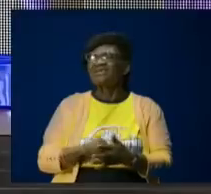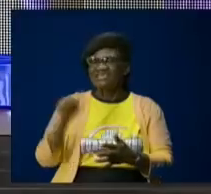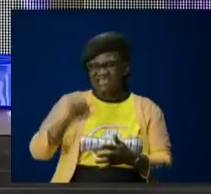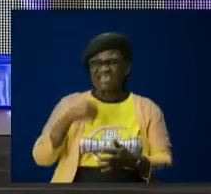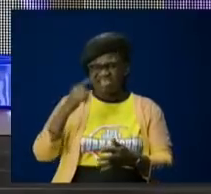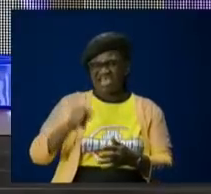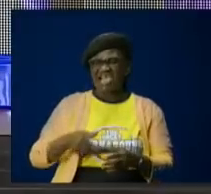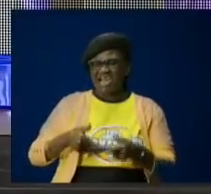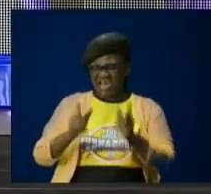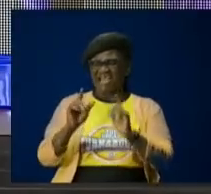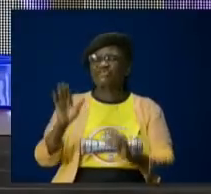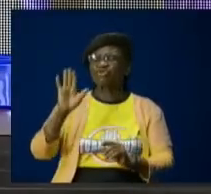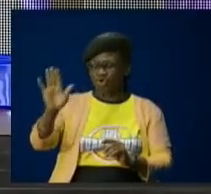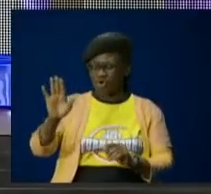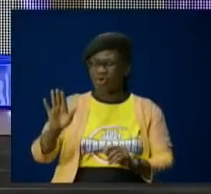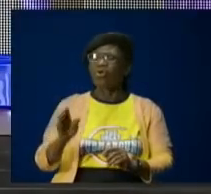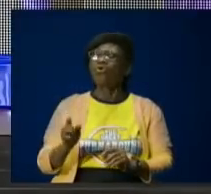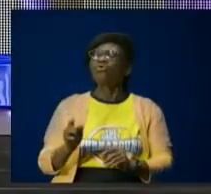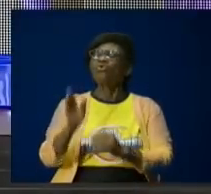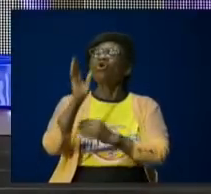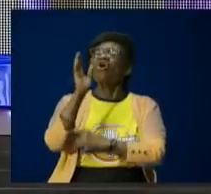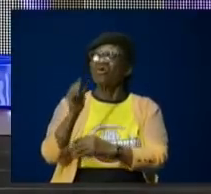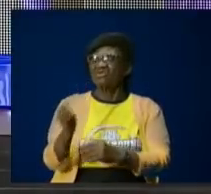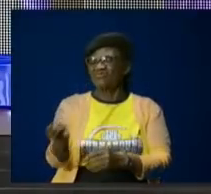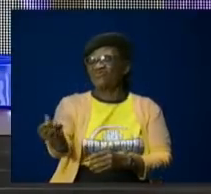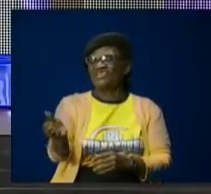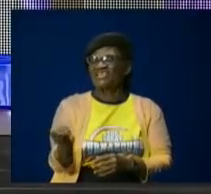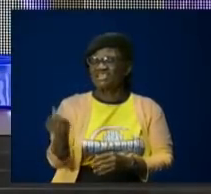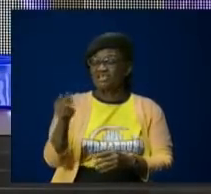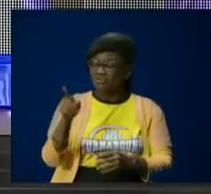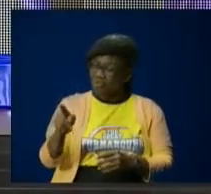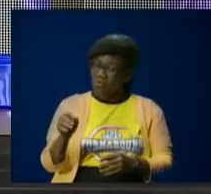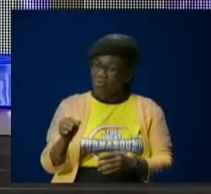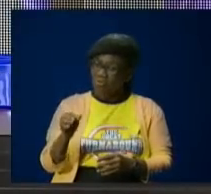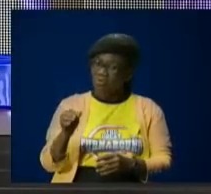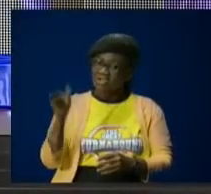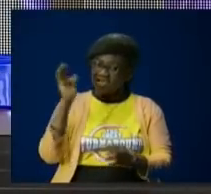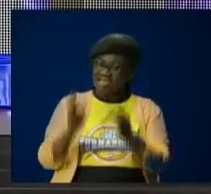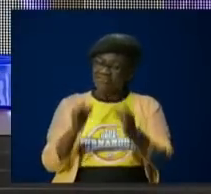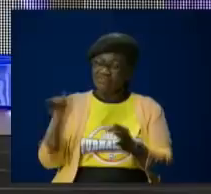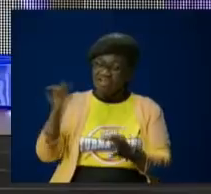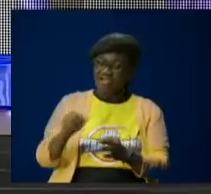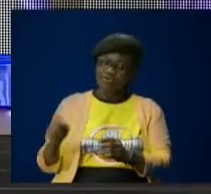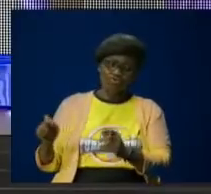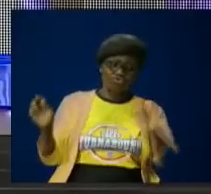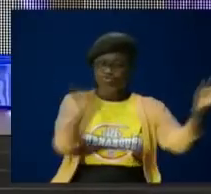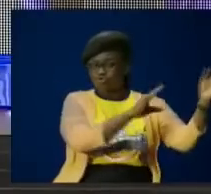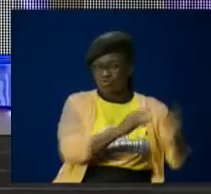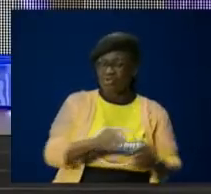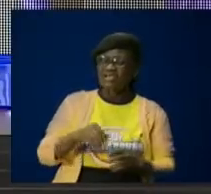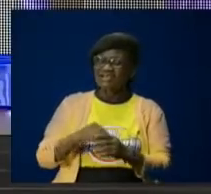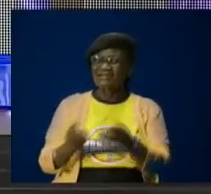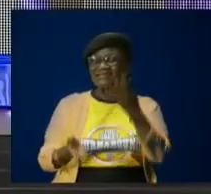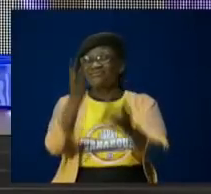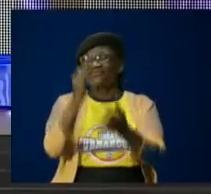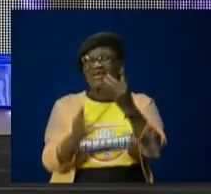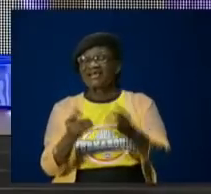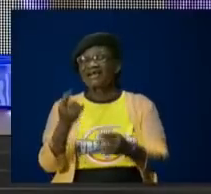If they throw you into the fiery furnace, the fourth man will show up.